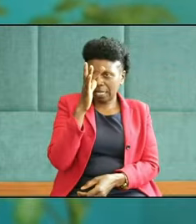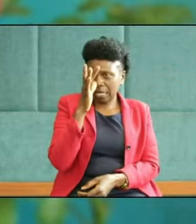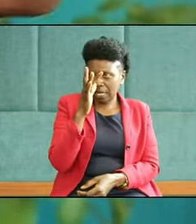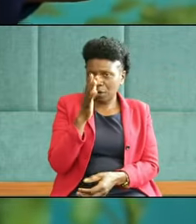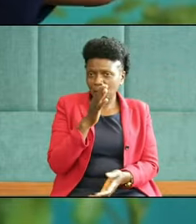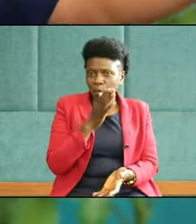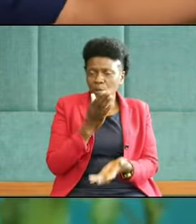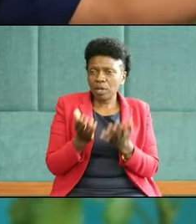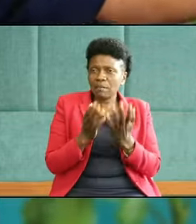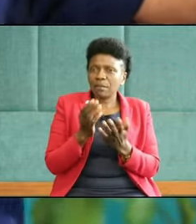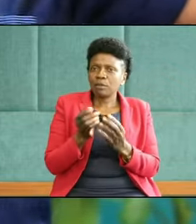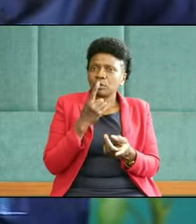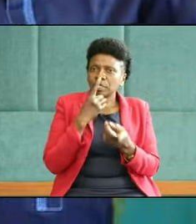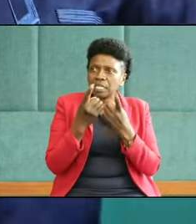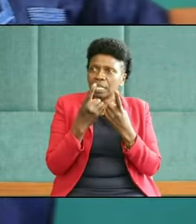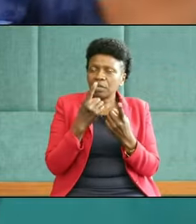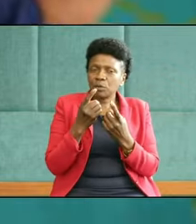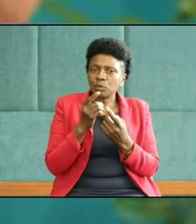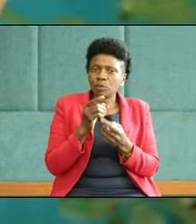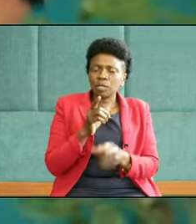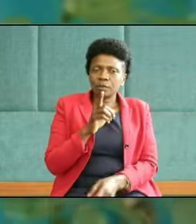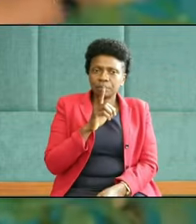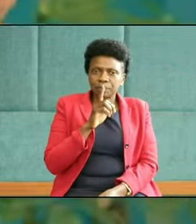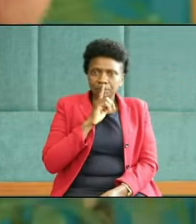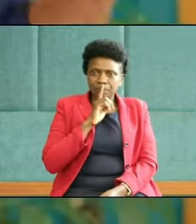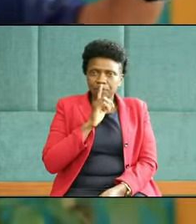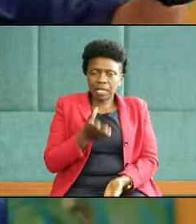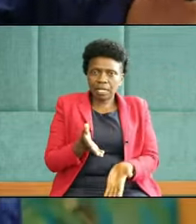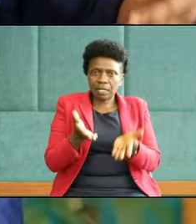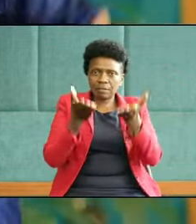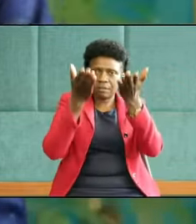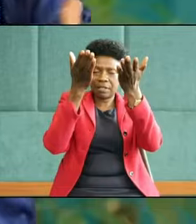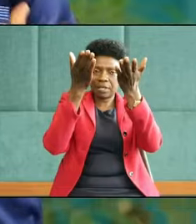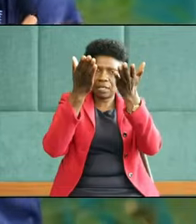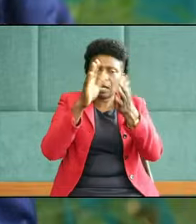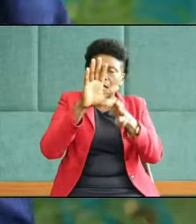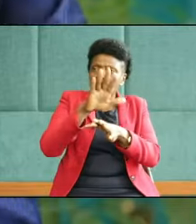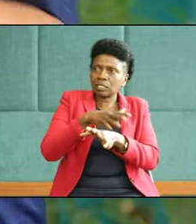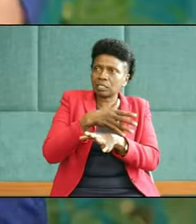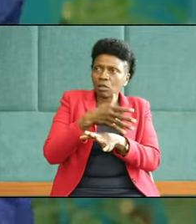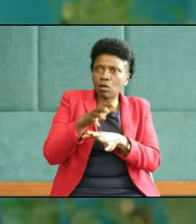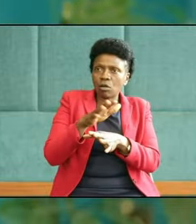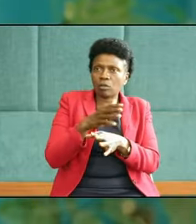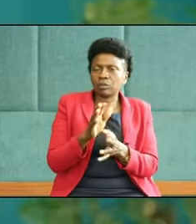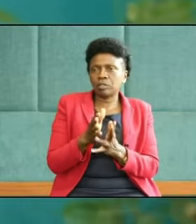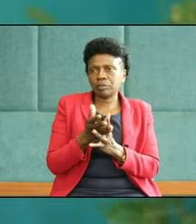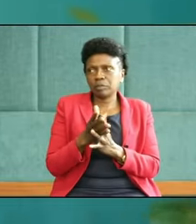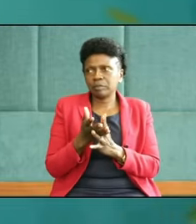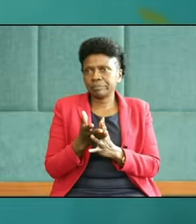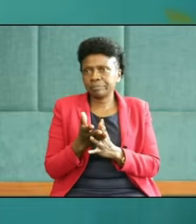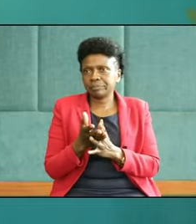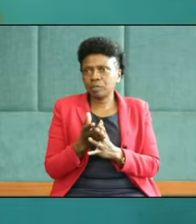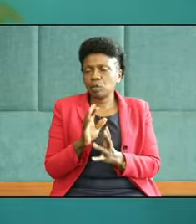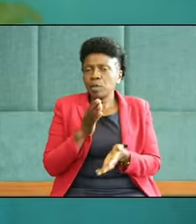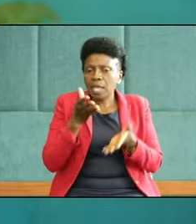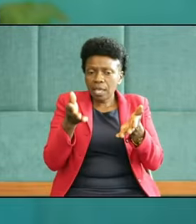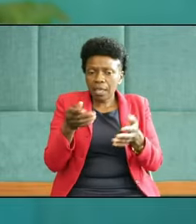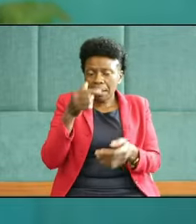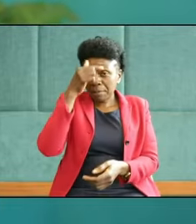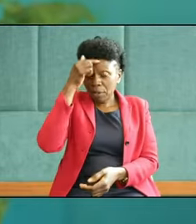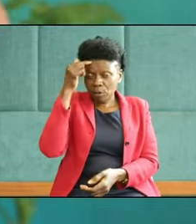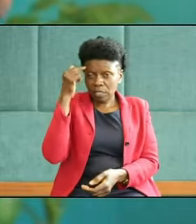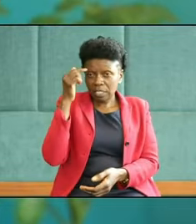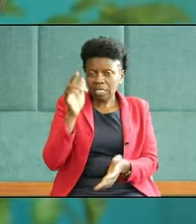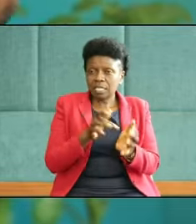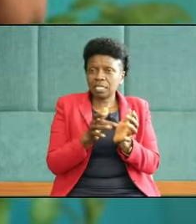yourself, we want to pause in between this and lift up a song, stir our heart. We are here because Jesus wants to